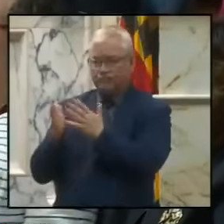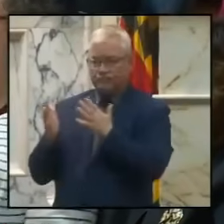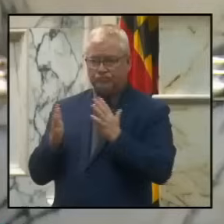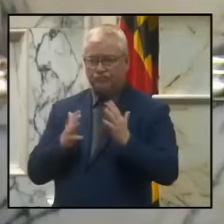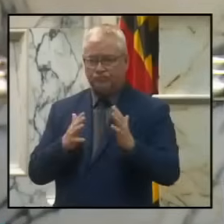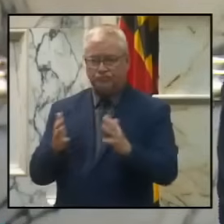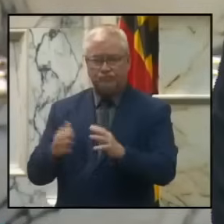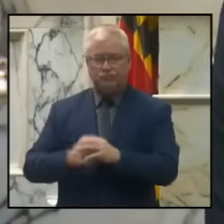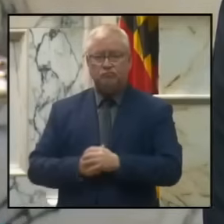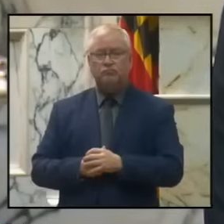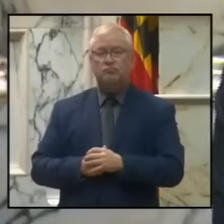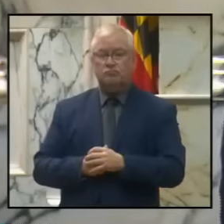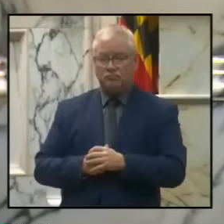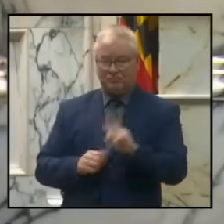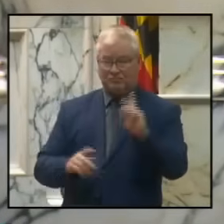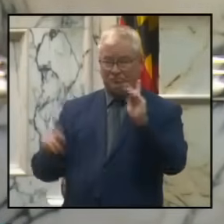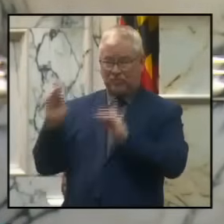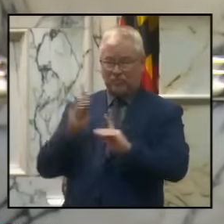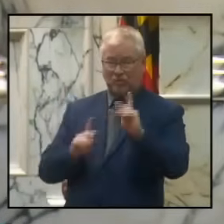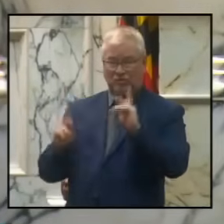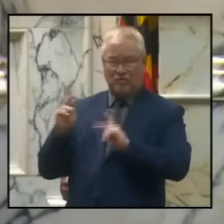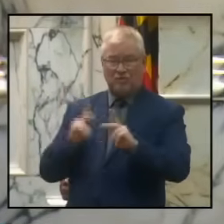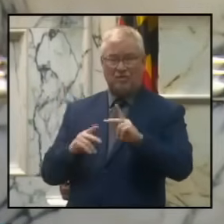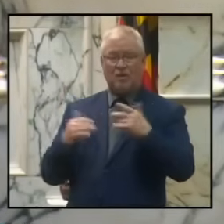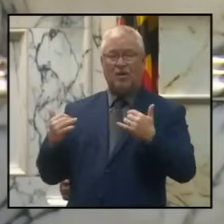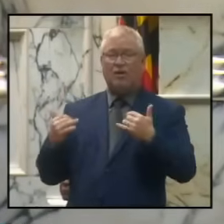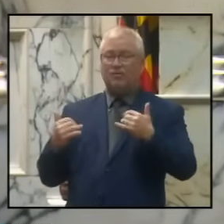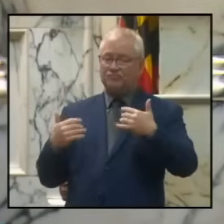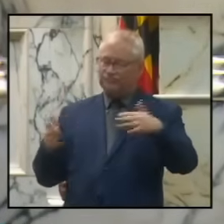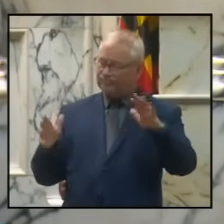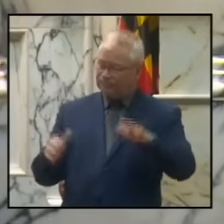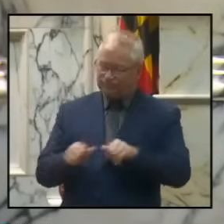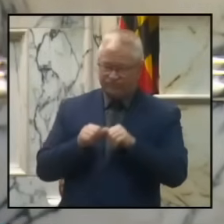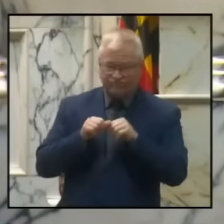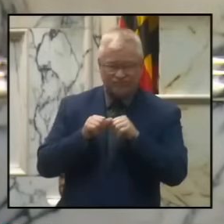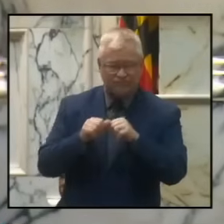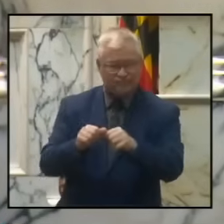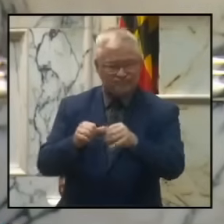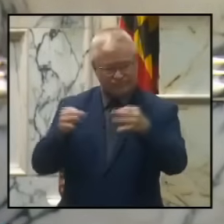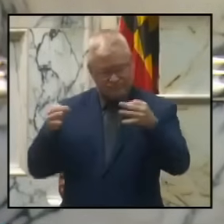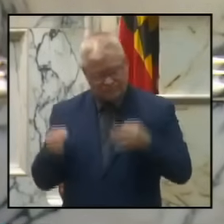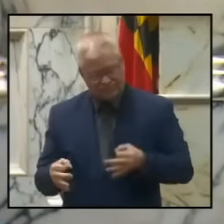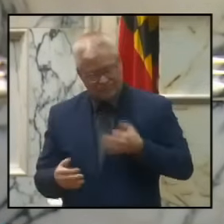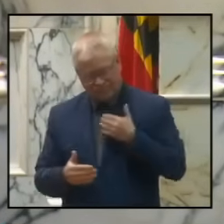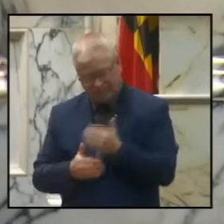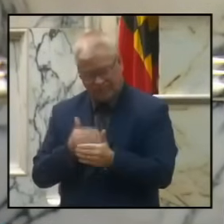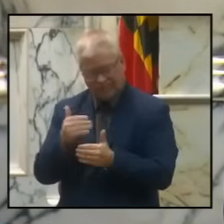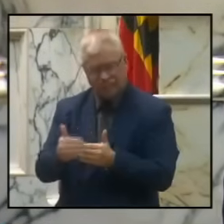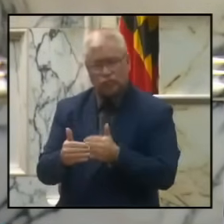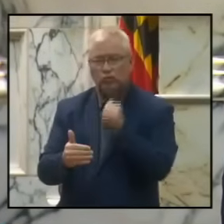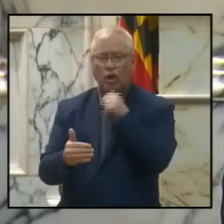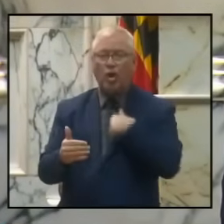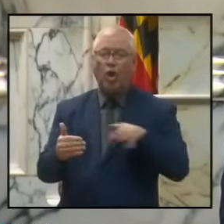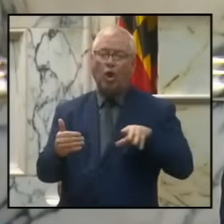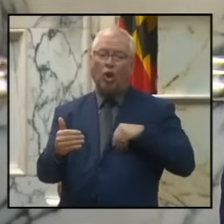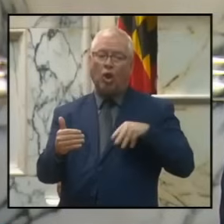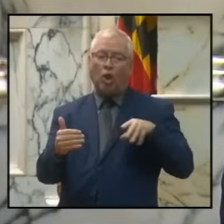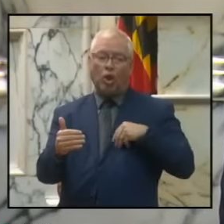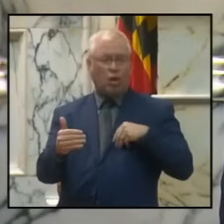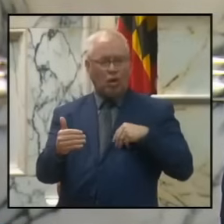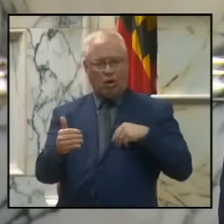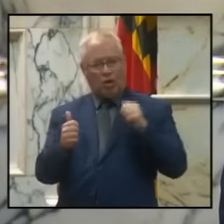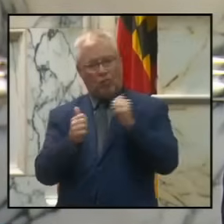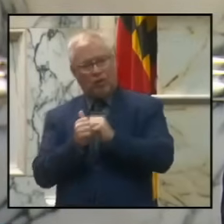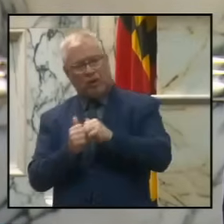And with people this determined, we should not be content with a GDP that